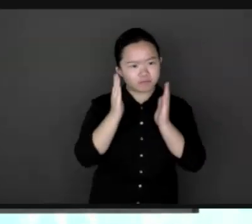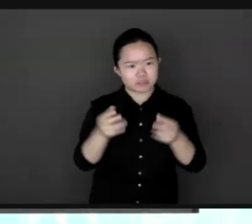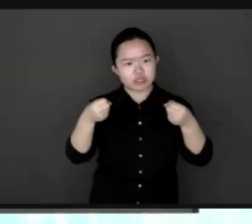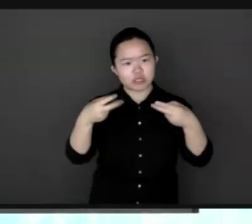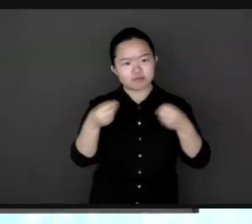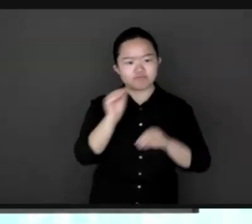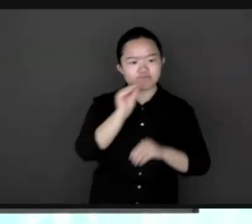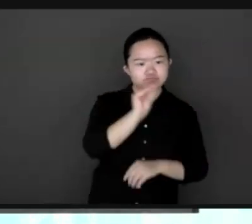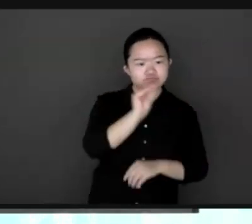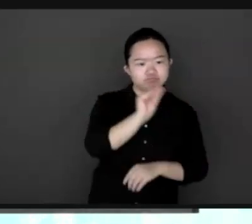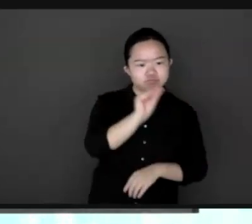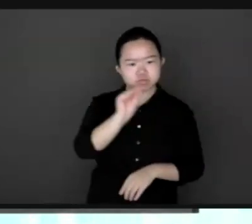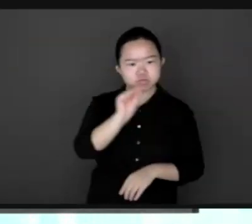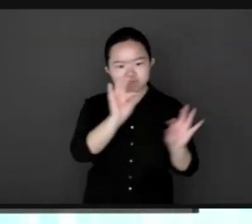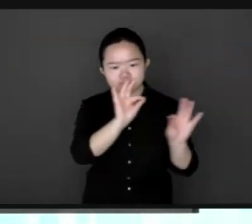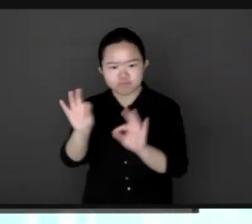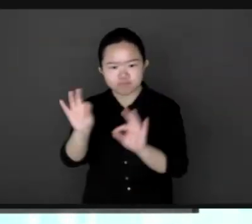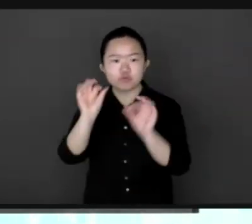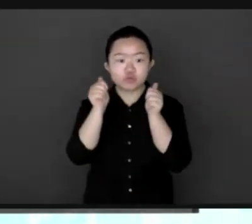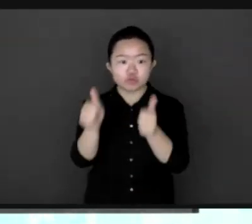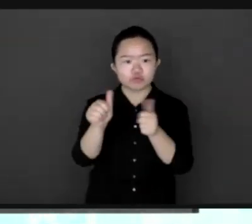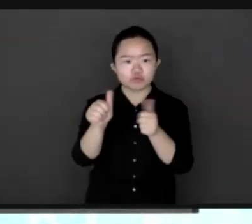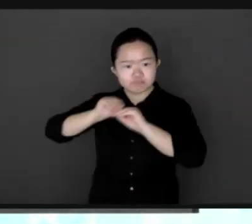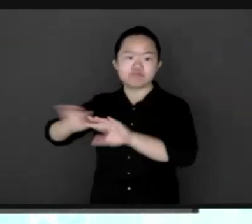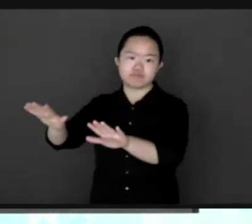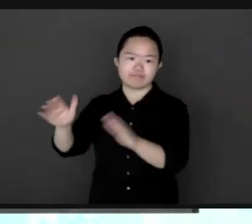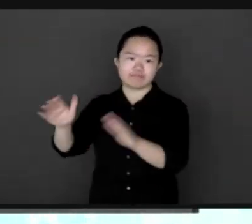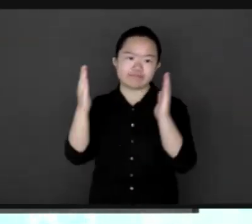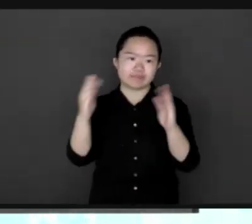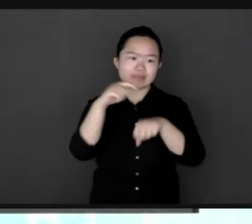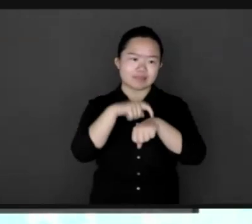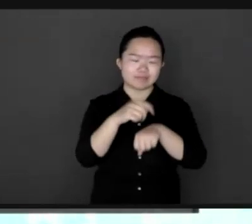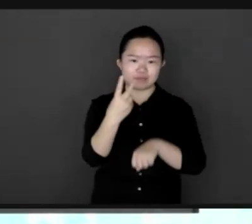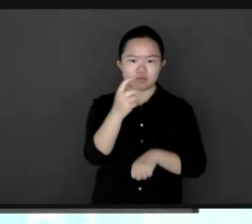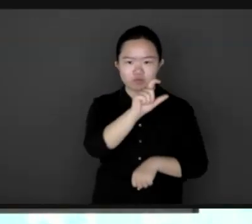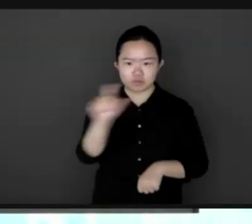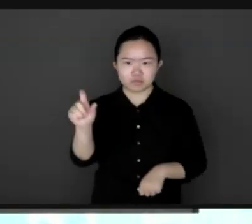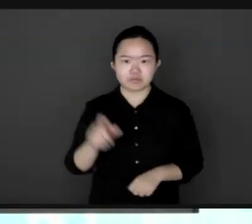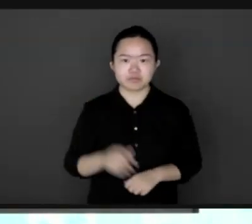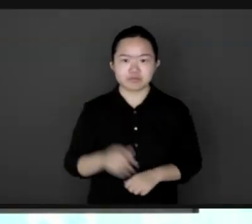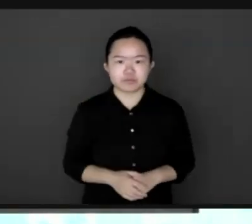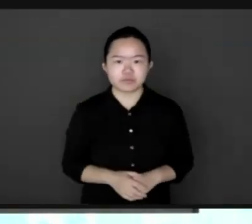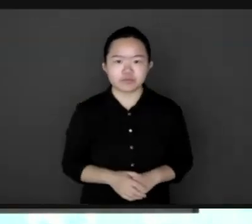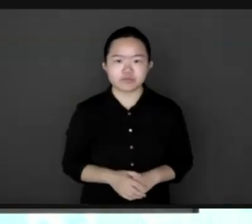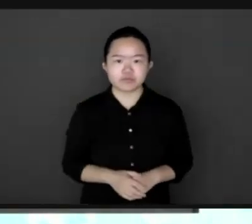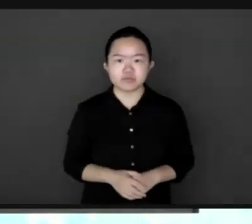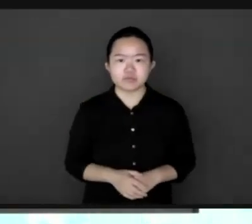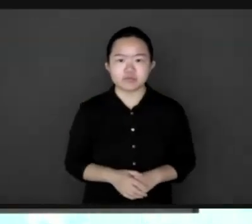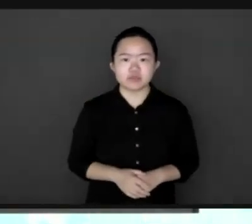on that. But when this directive was negotiated and created, there